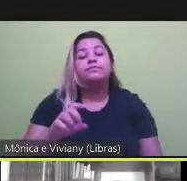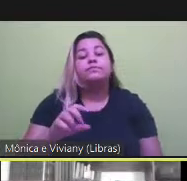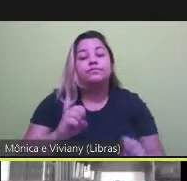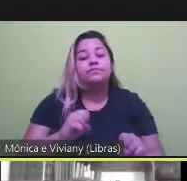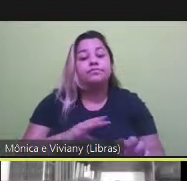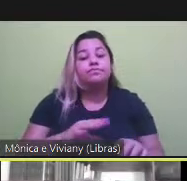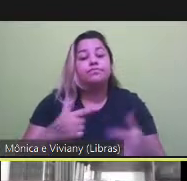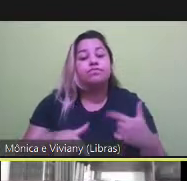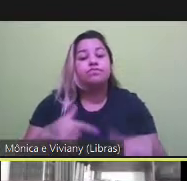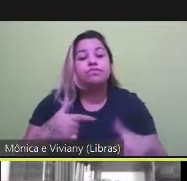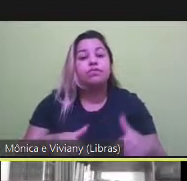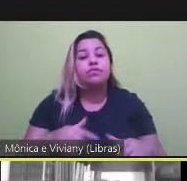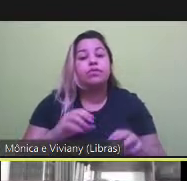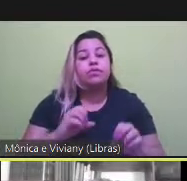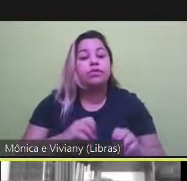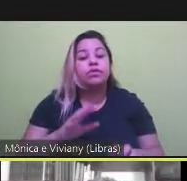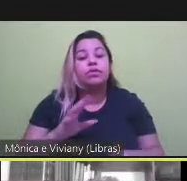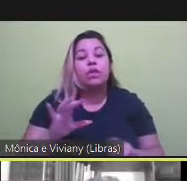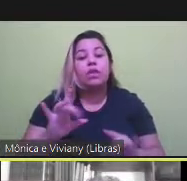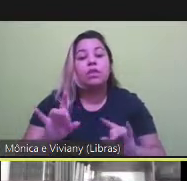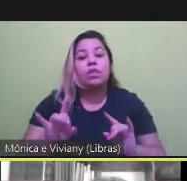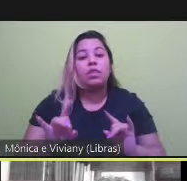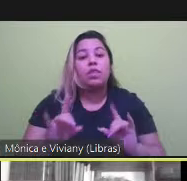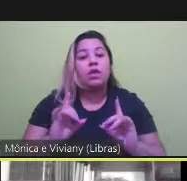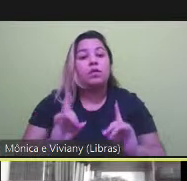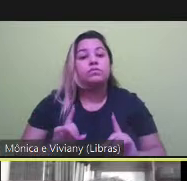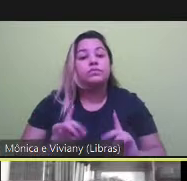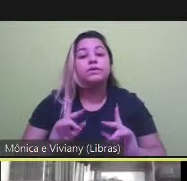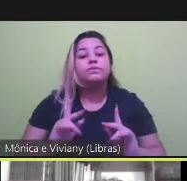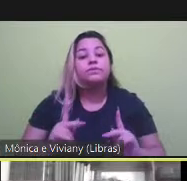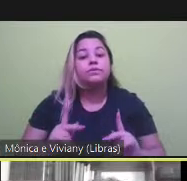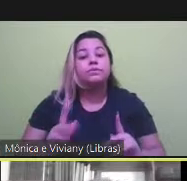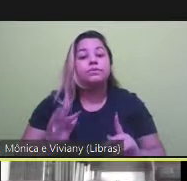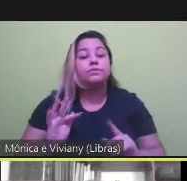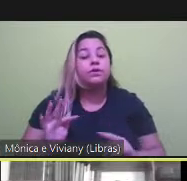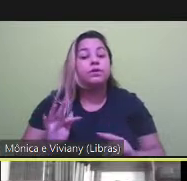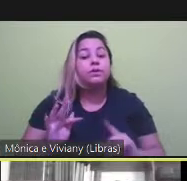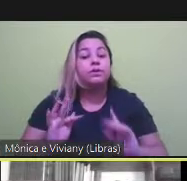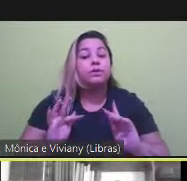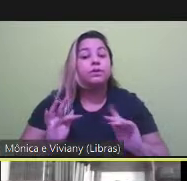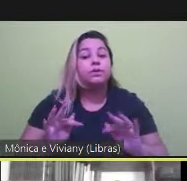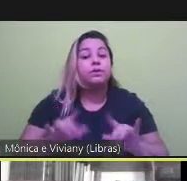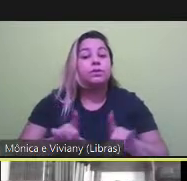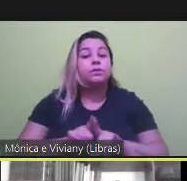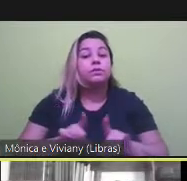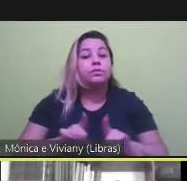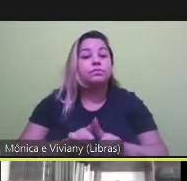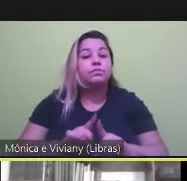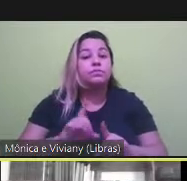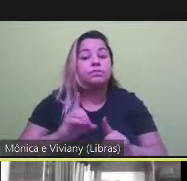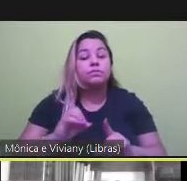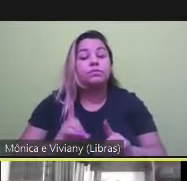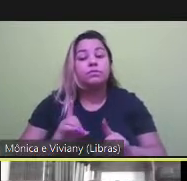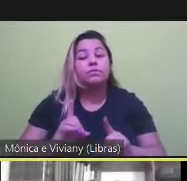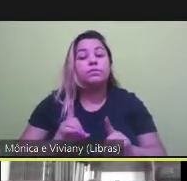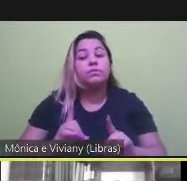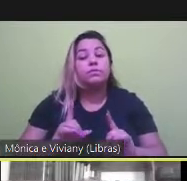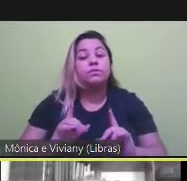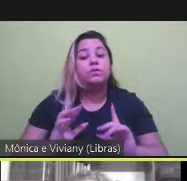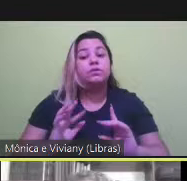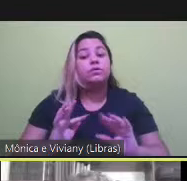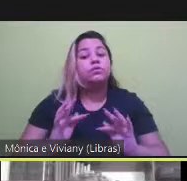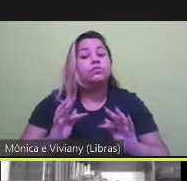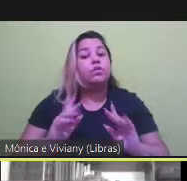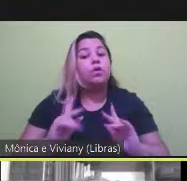primary education, and the second one for Formahoven that was in the secondary system or high schools. And this was